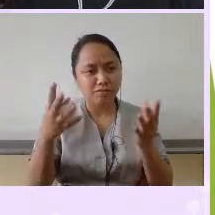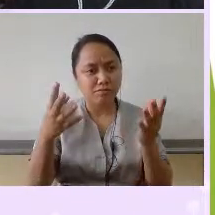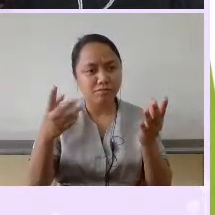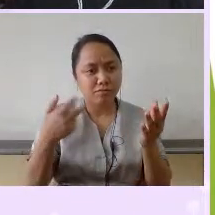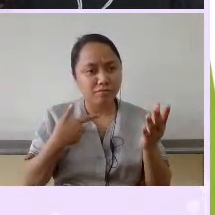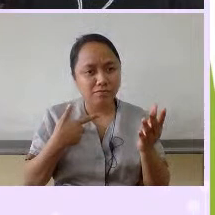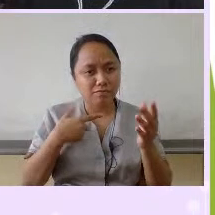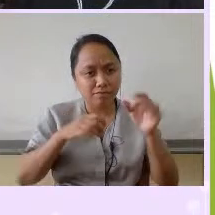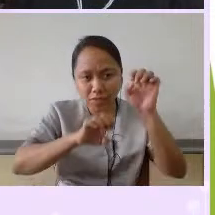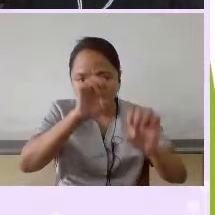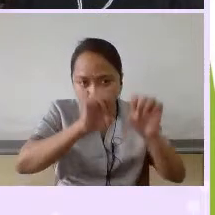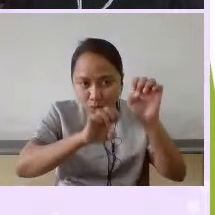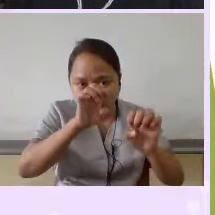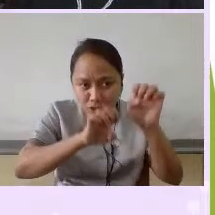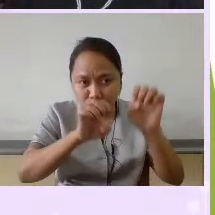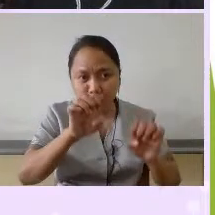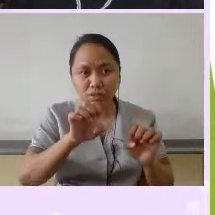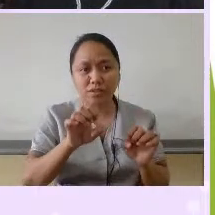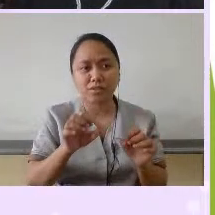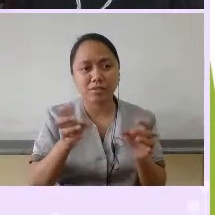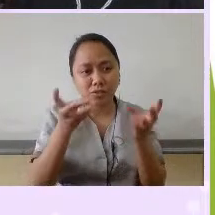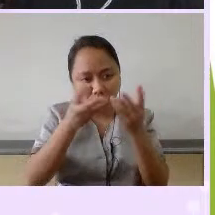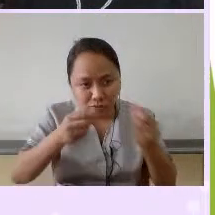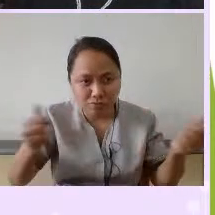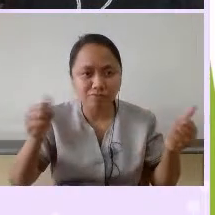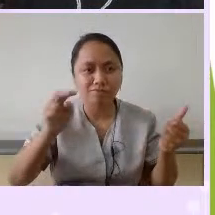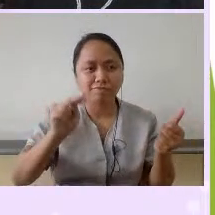nagiging basihan natin ng